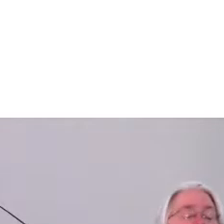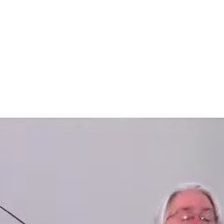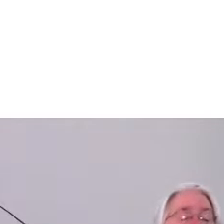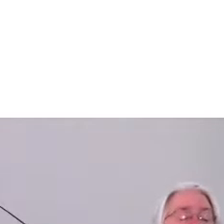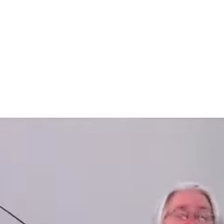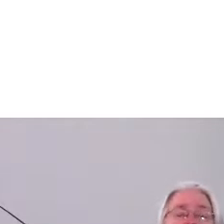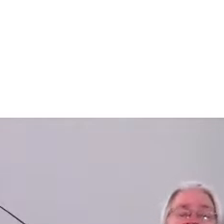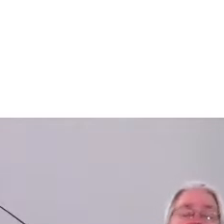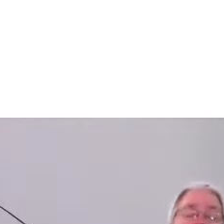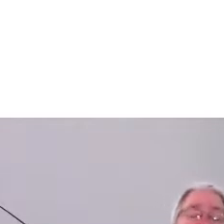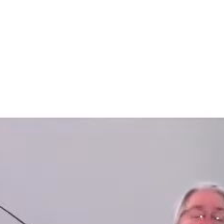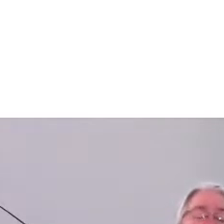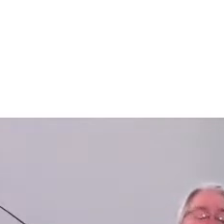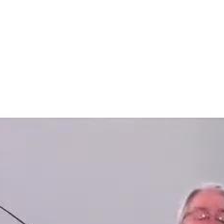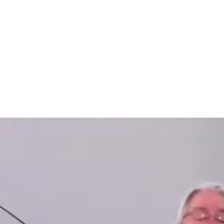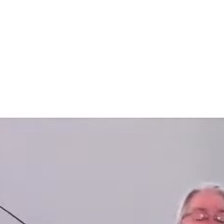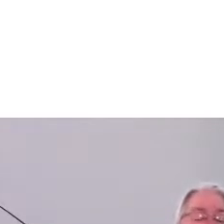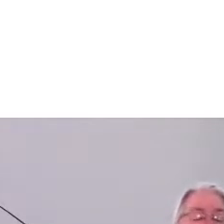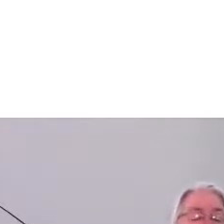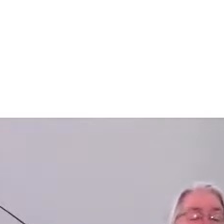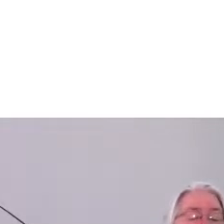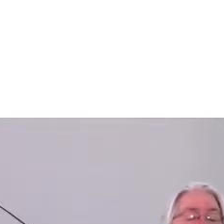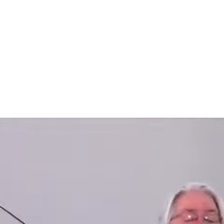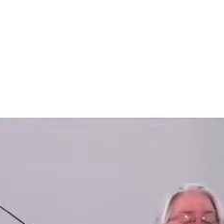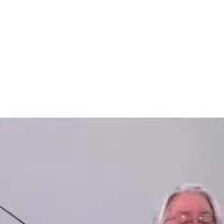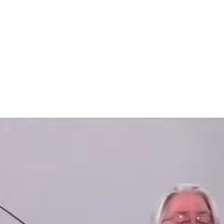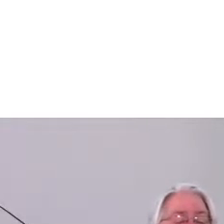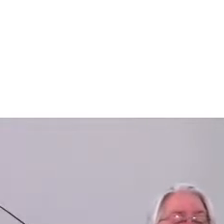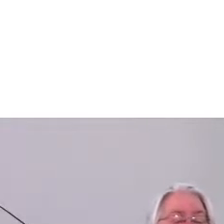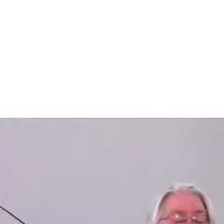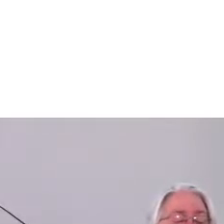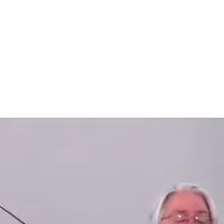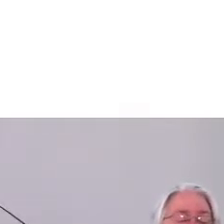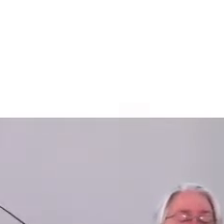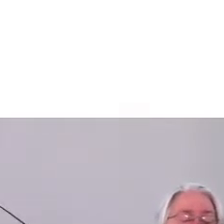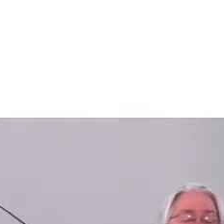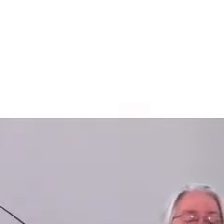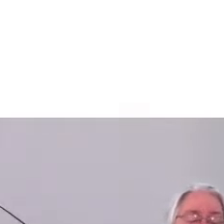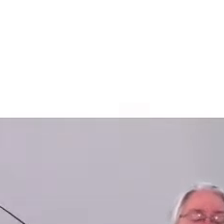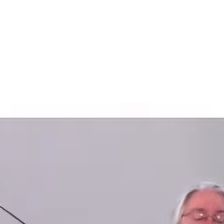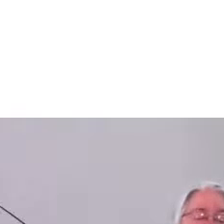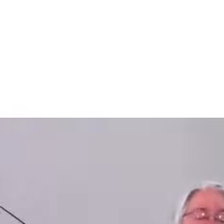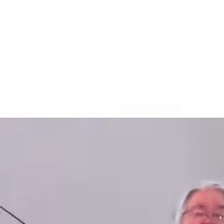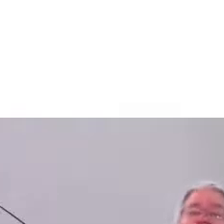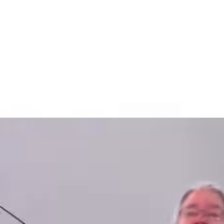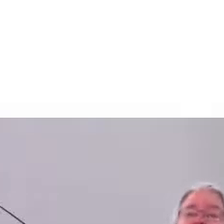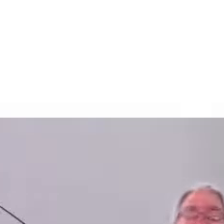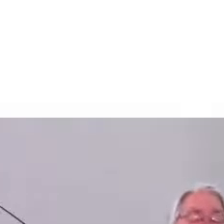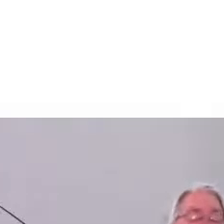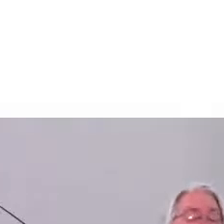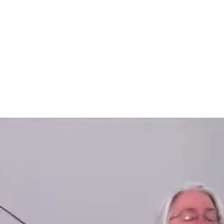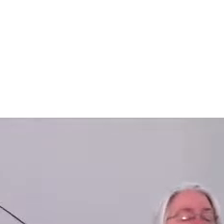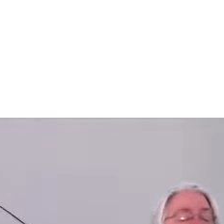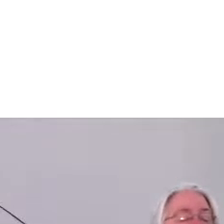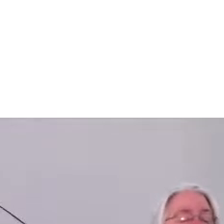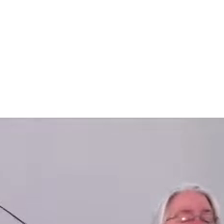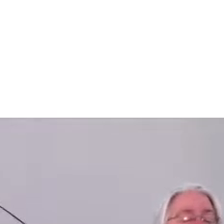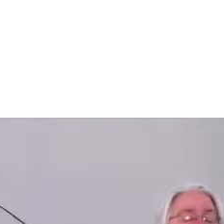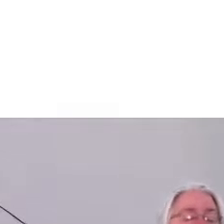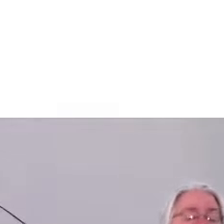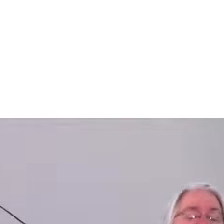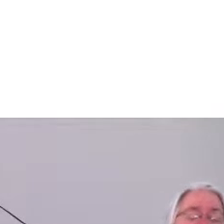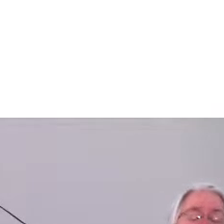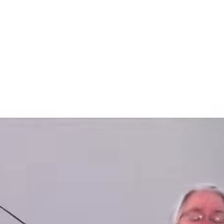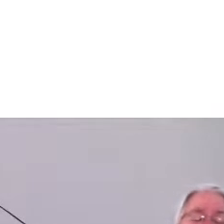mourning. Oh, we'll build a promised land that can be. Come, build